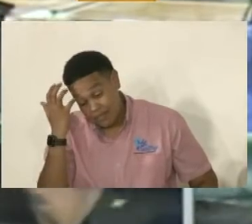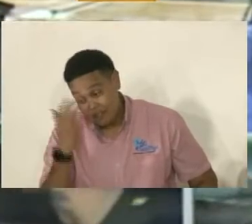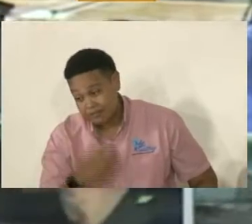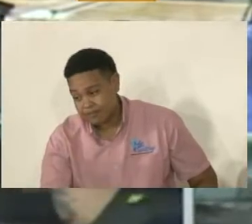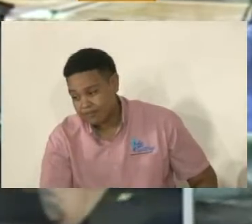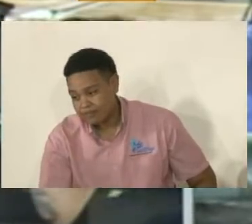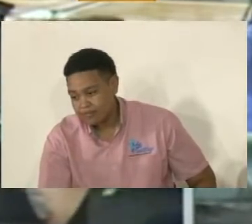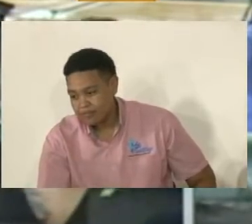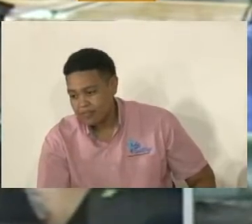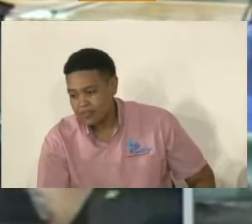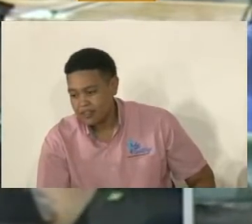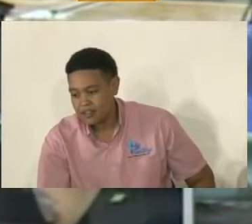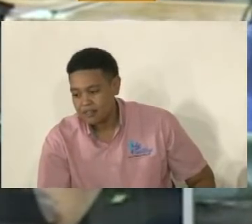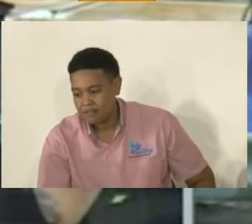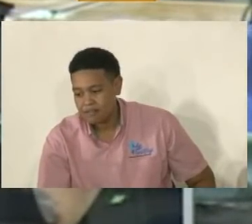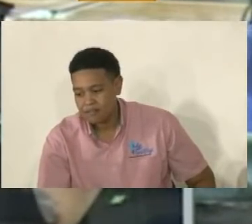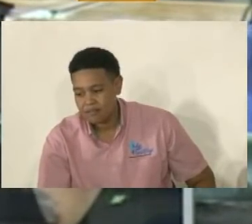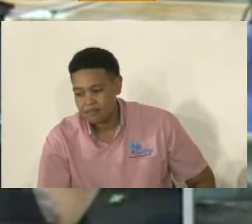you. Senator Scott Motley.